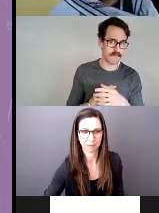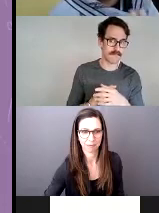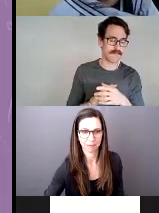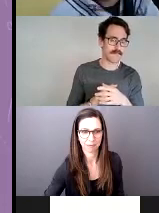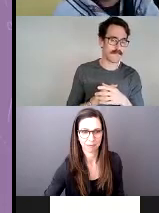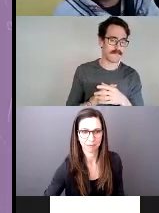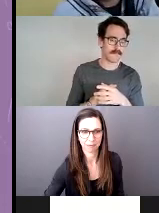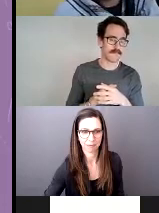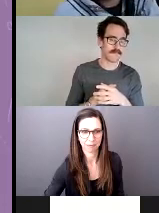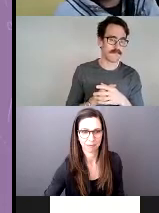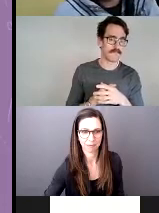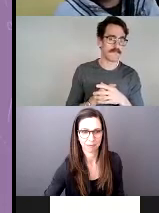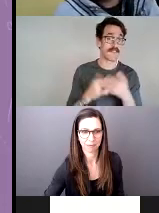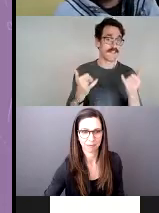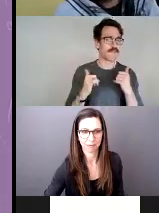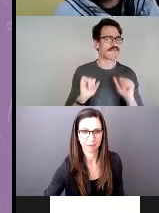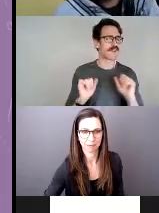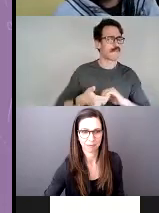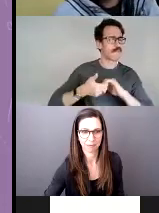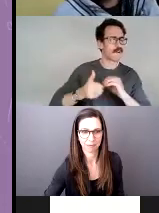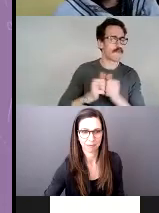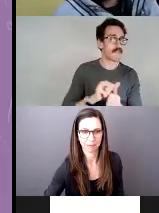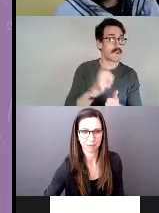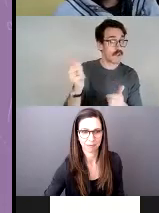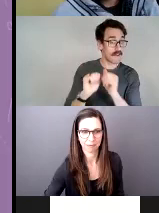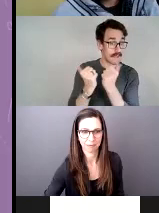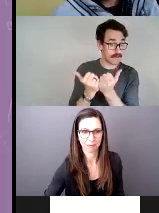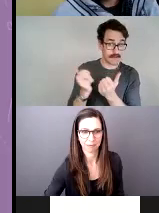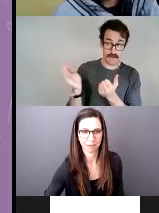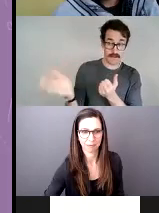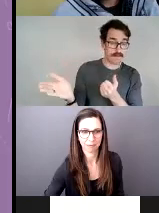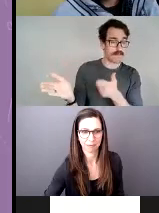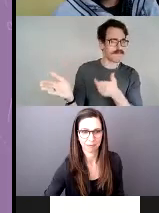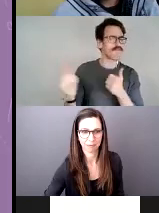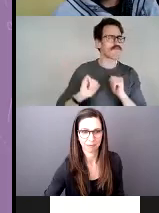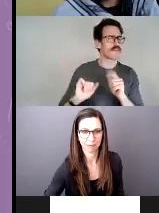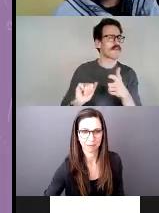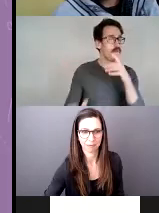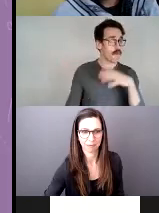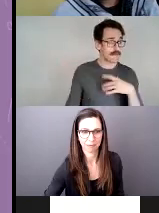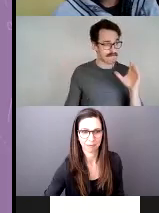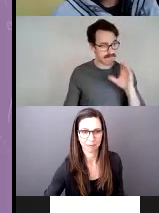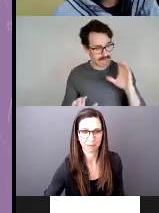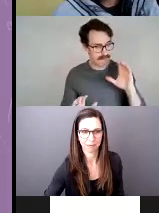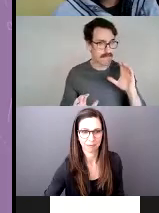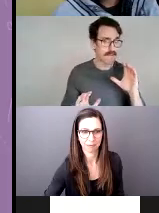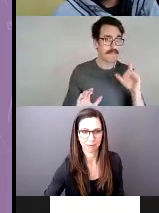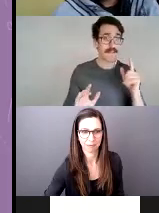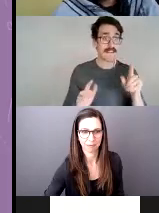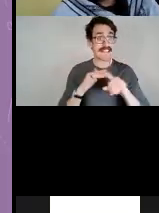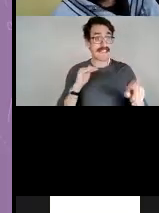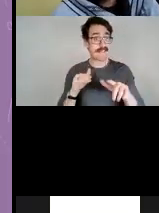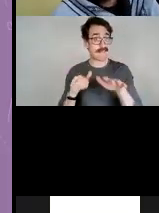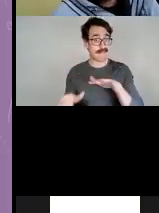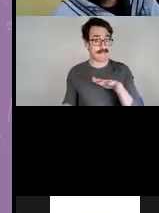at partnering with another agency that can help women that are looking to flee. So like,